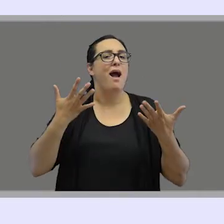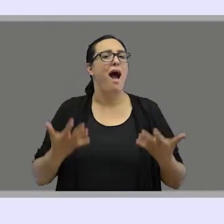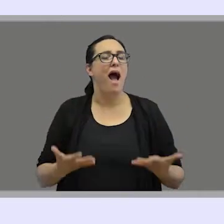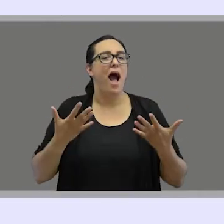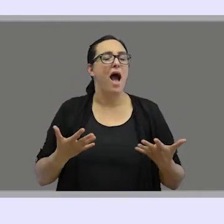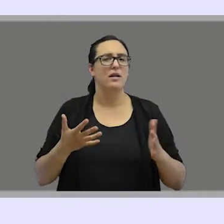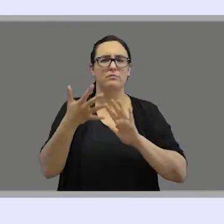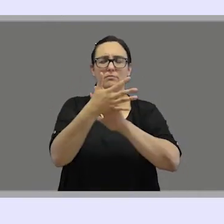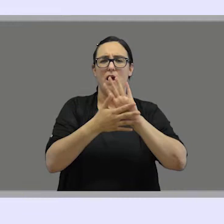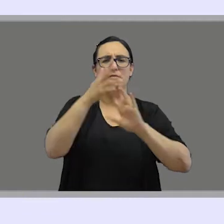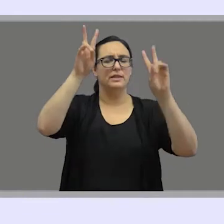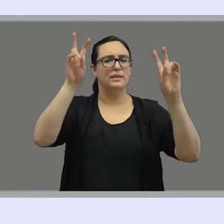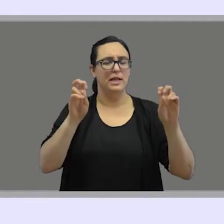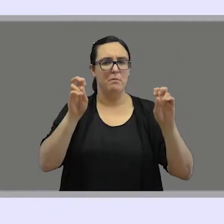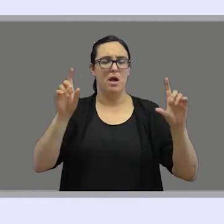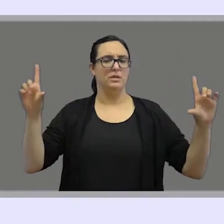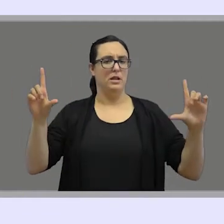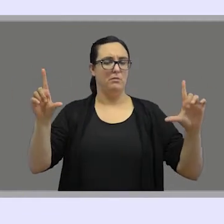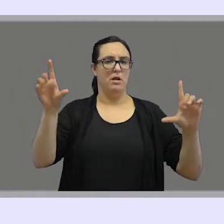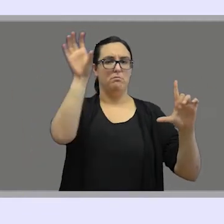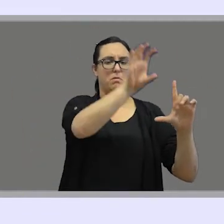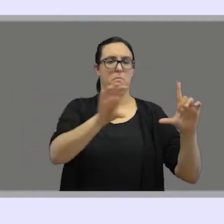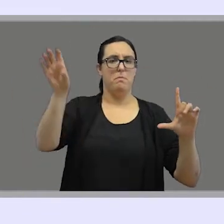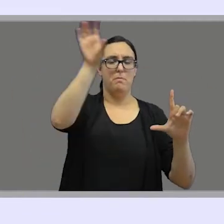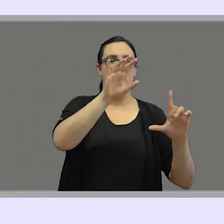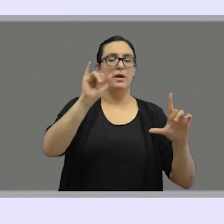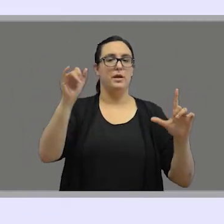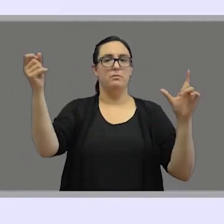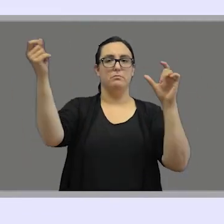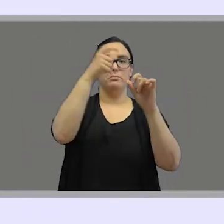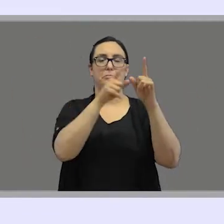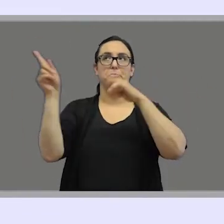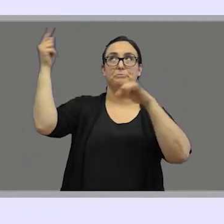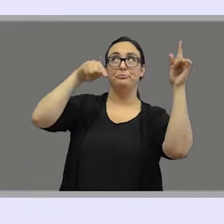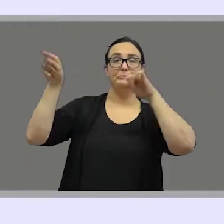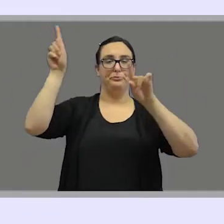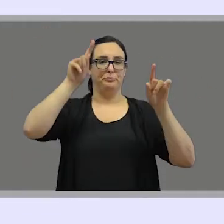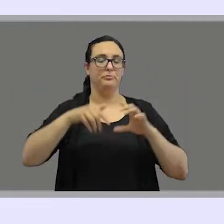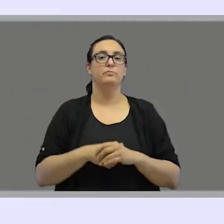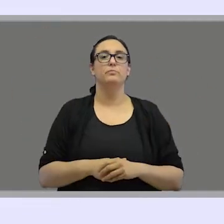Okay, now we will talk about the screen composition and the interaction with the visuals.